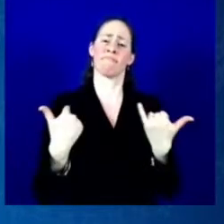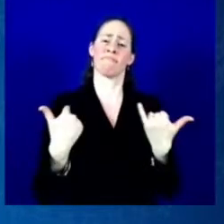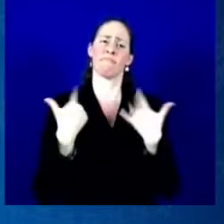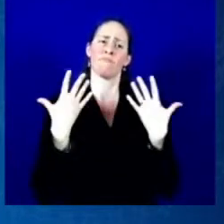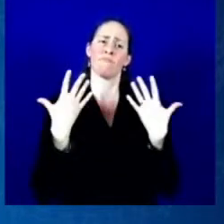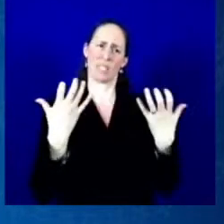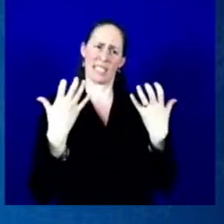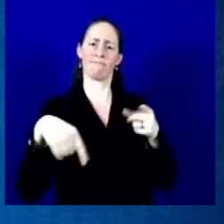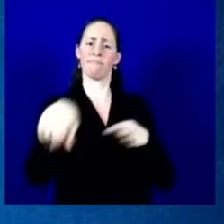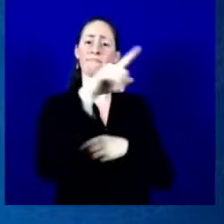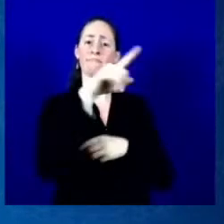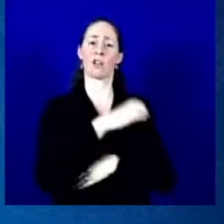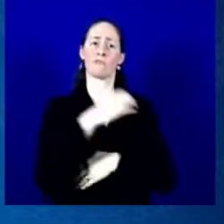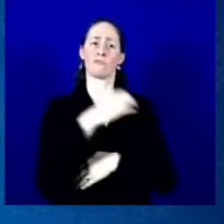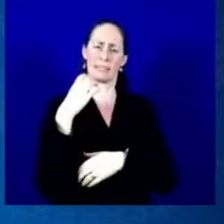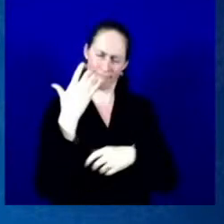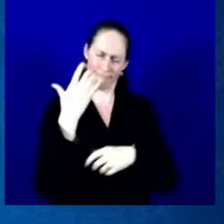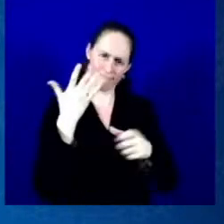unionize.